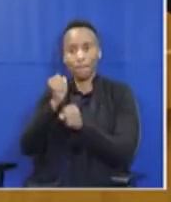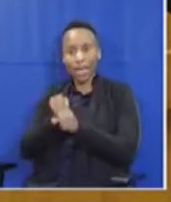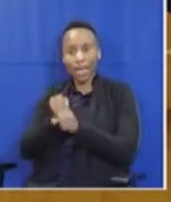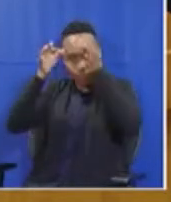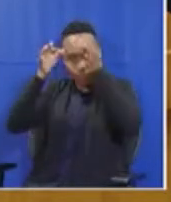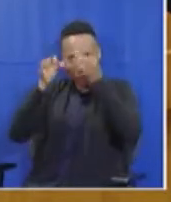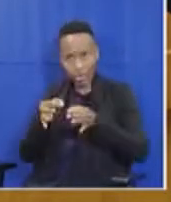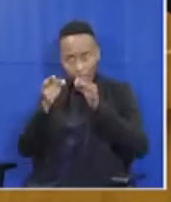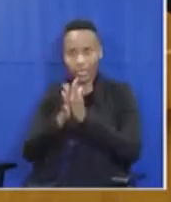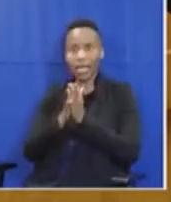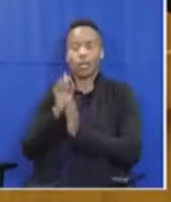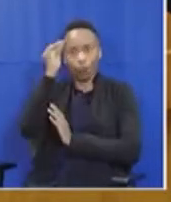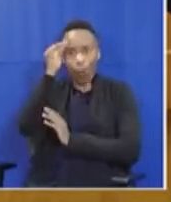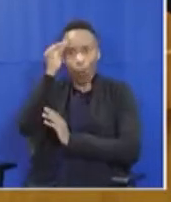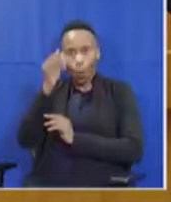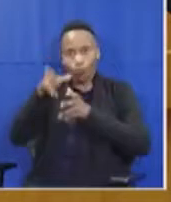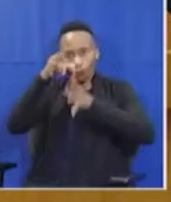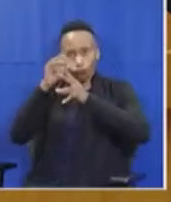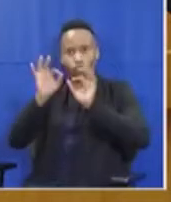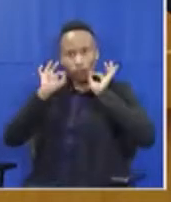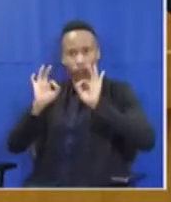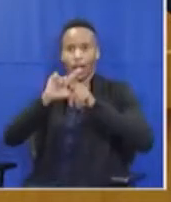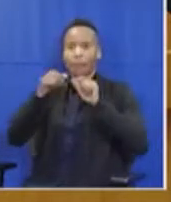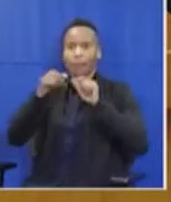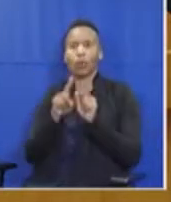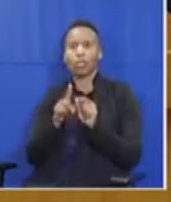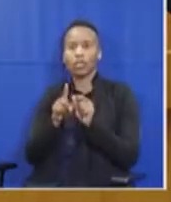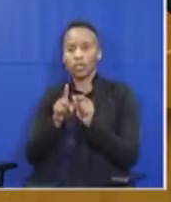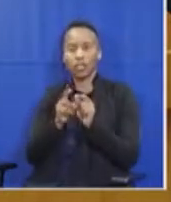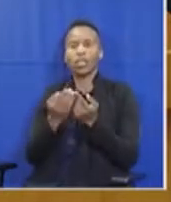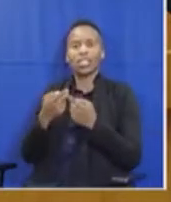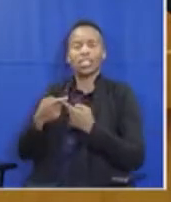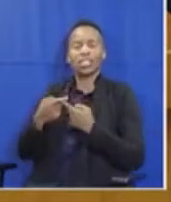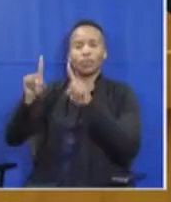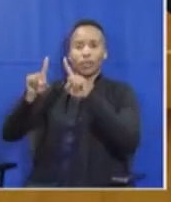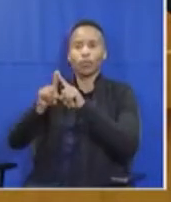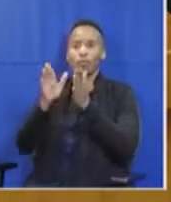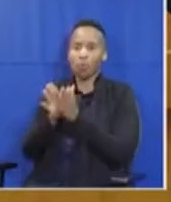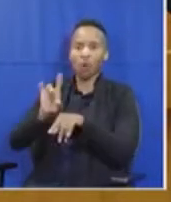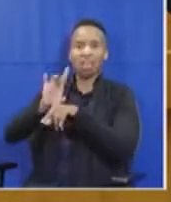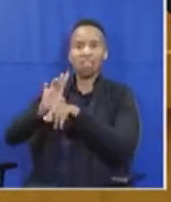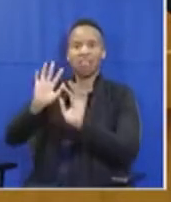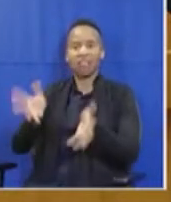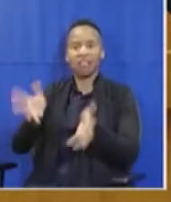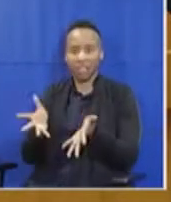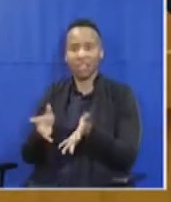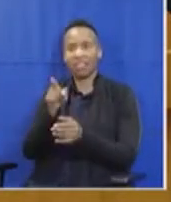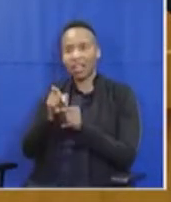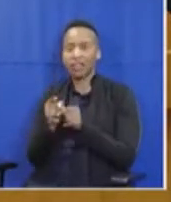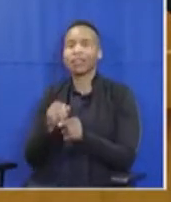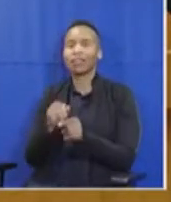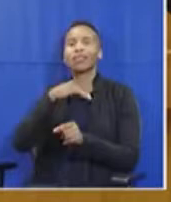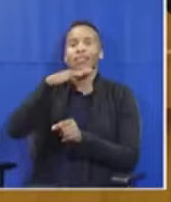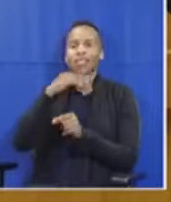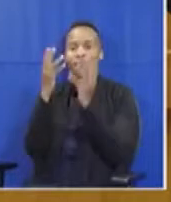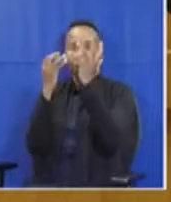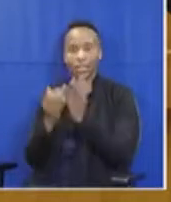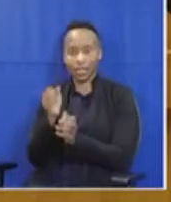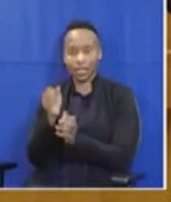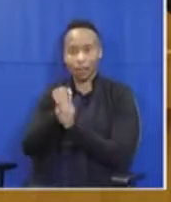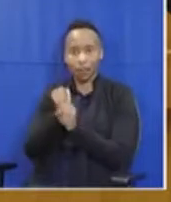choice and to ensure through mandatory, not as opposed to non-mandatory counselling, that adequate budgets are made available for